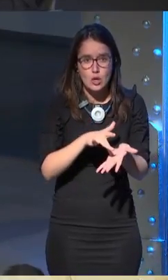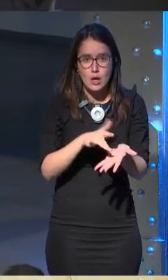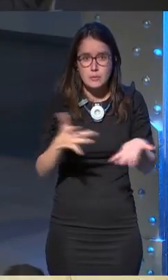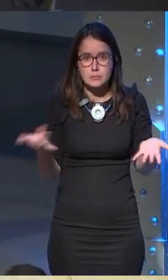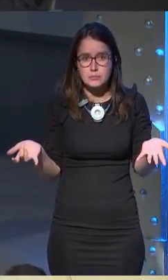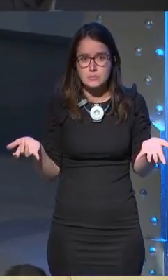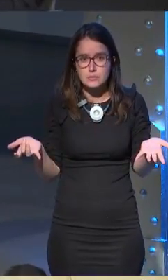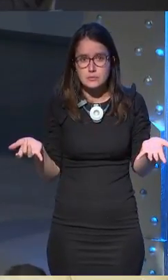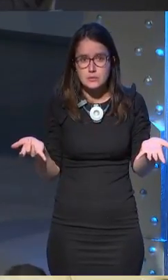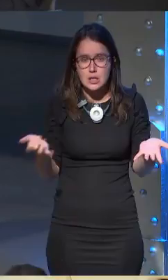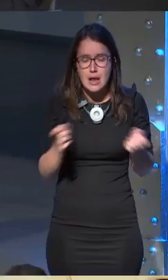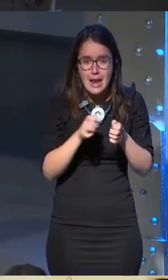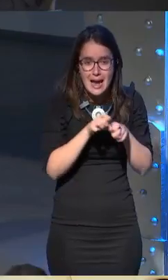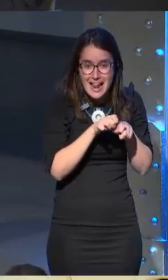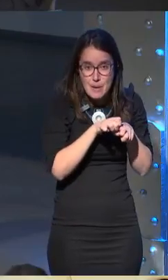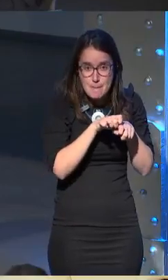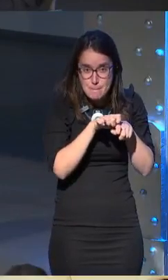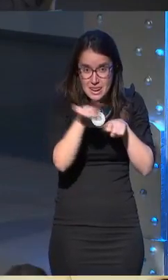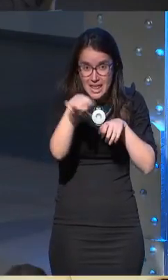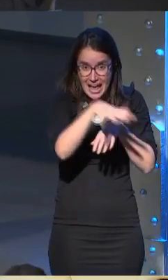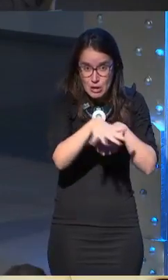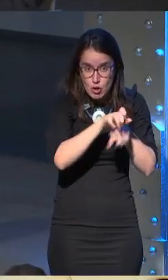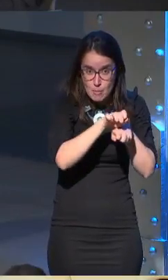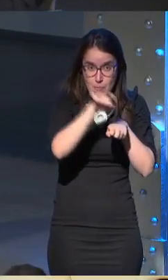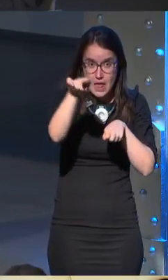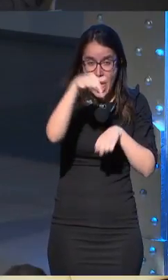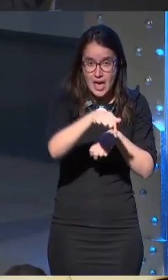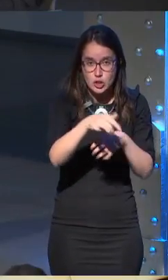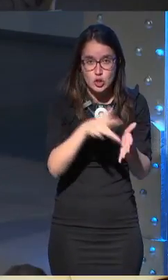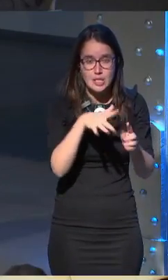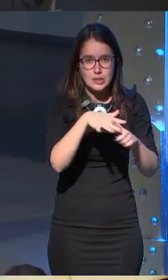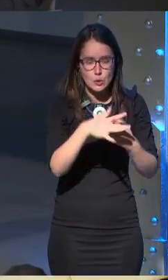in 70 chance of dying. So it is risky, but you